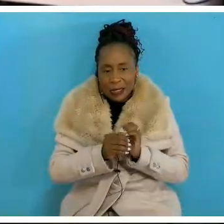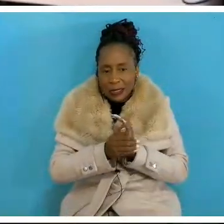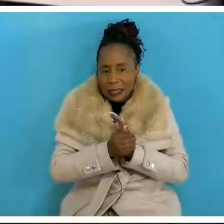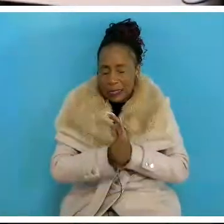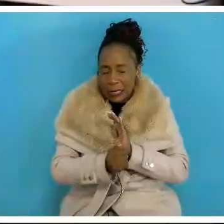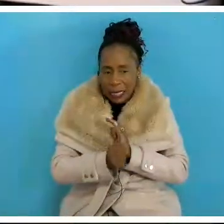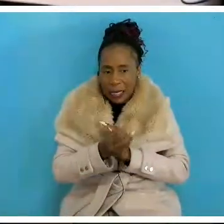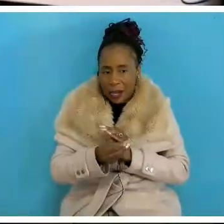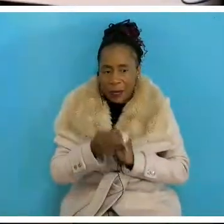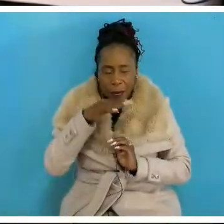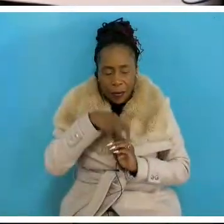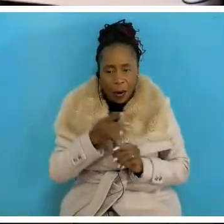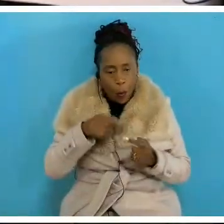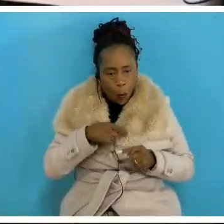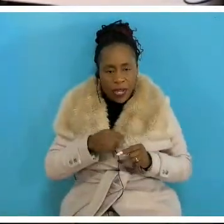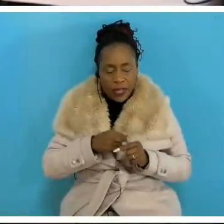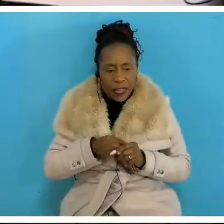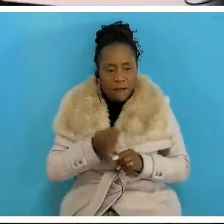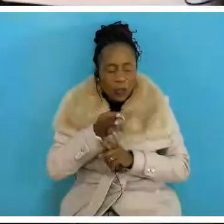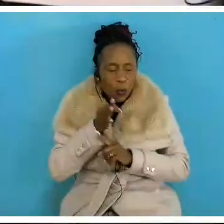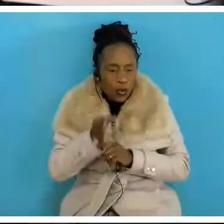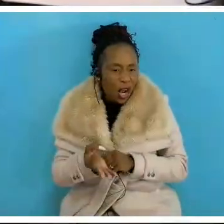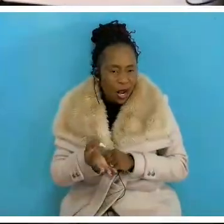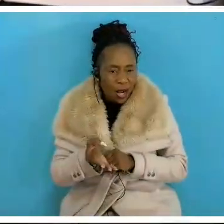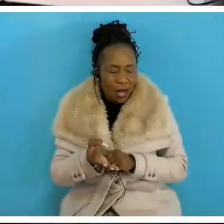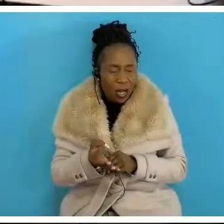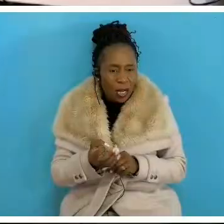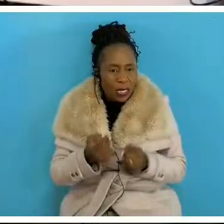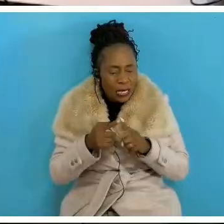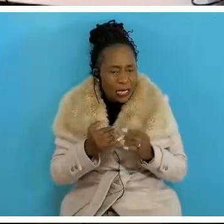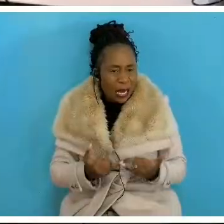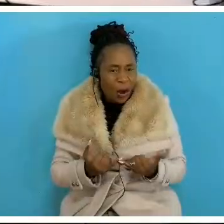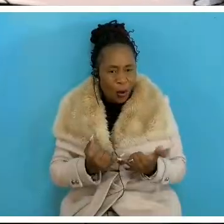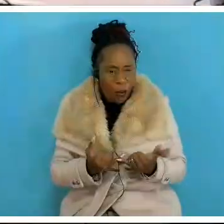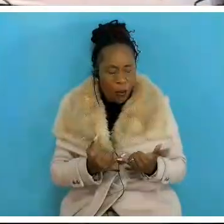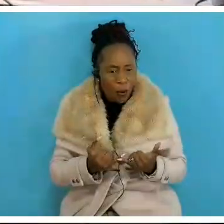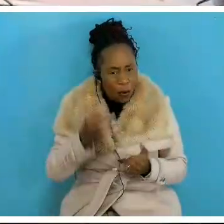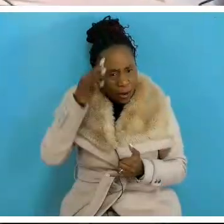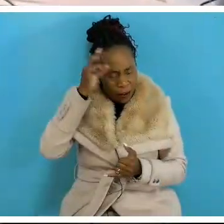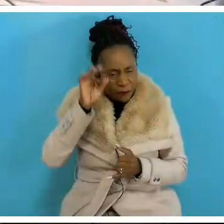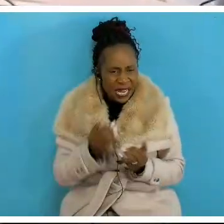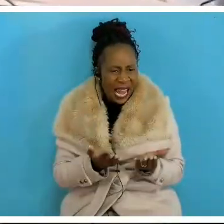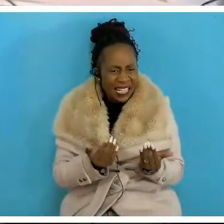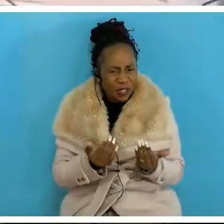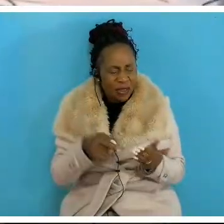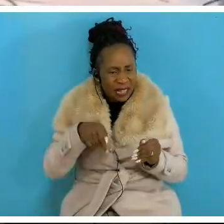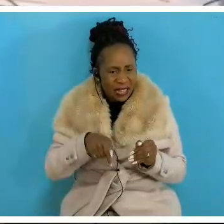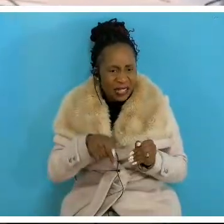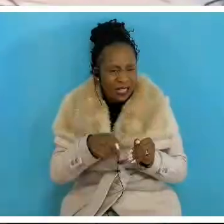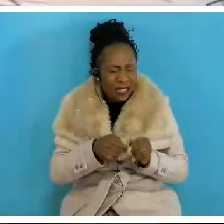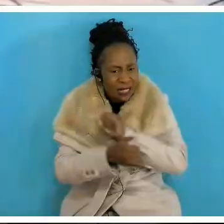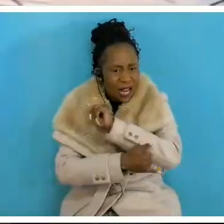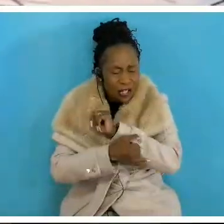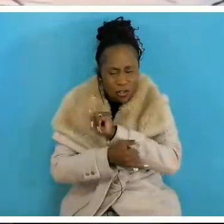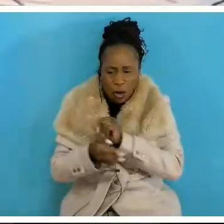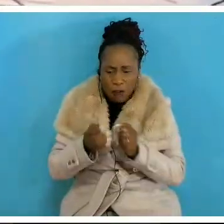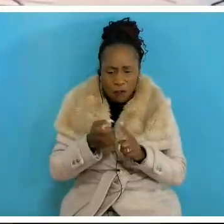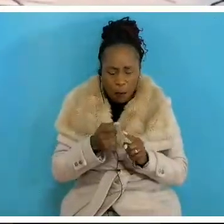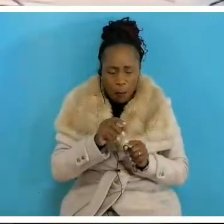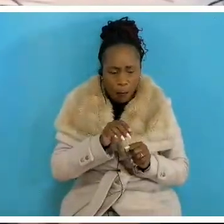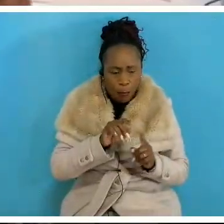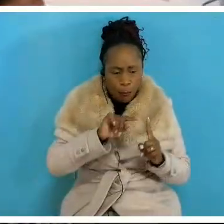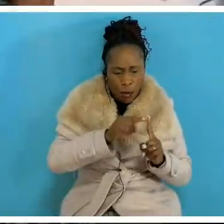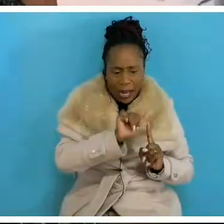tomorrow. So how does the government expect this country to go from point A to